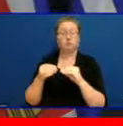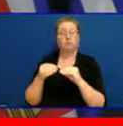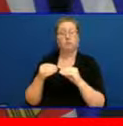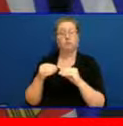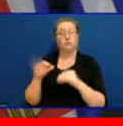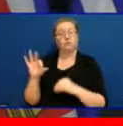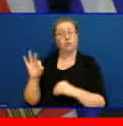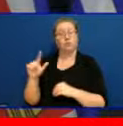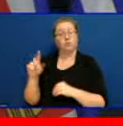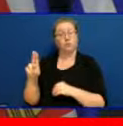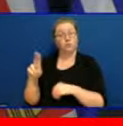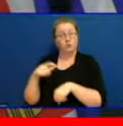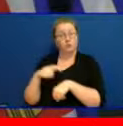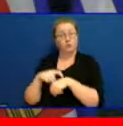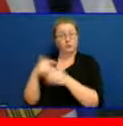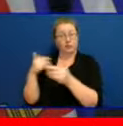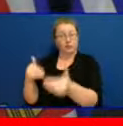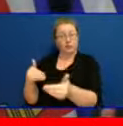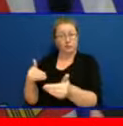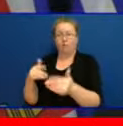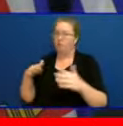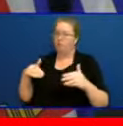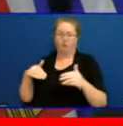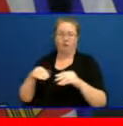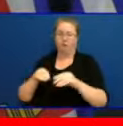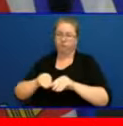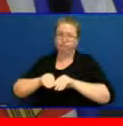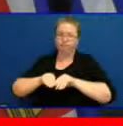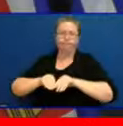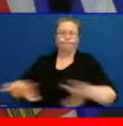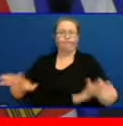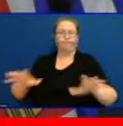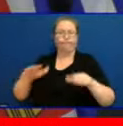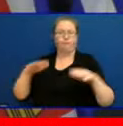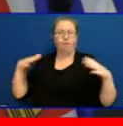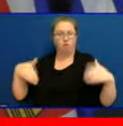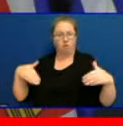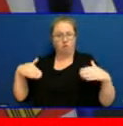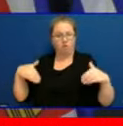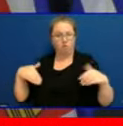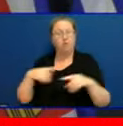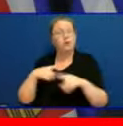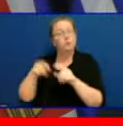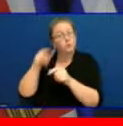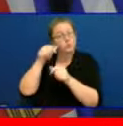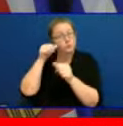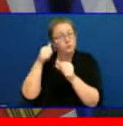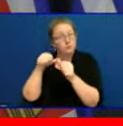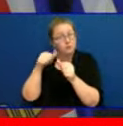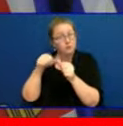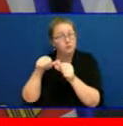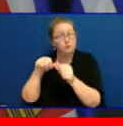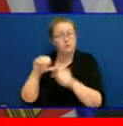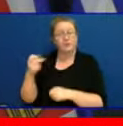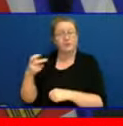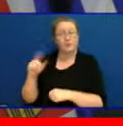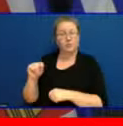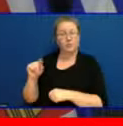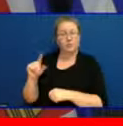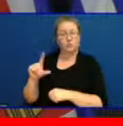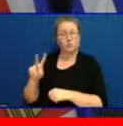beginning of cold and flu season, which has an effect on hospitalizations. If you recall the September